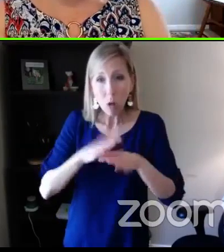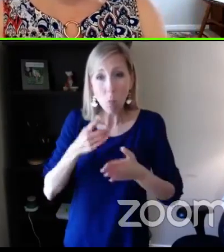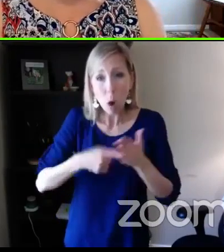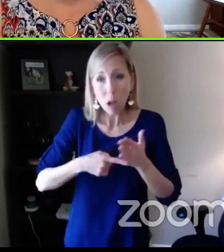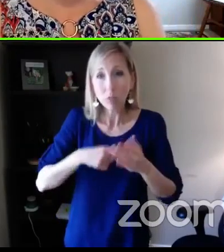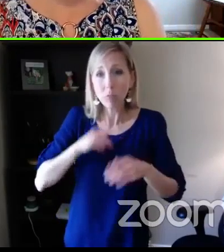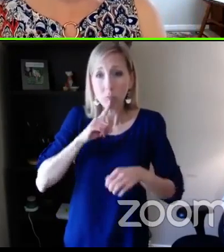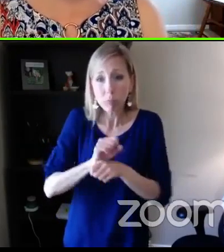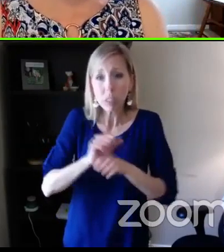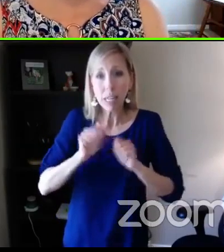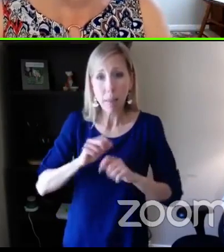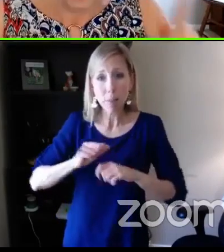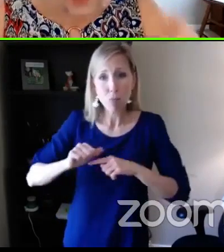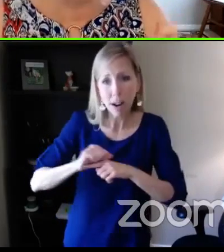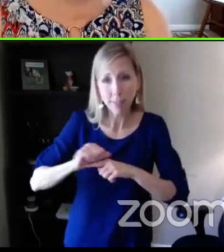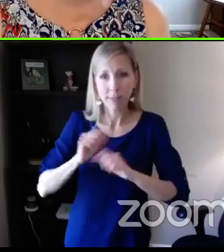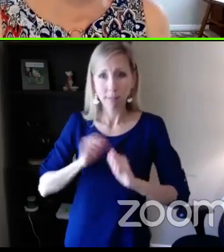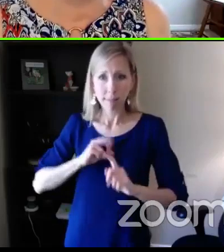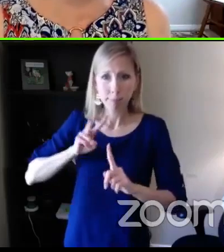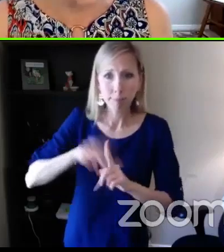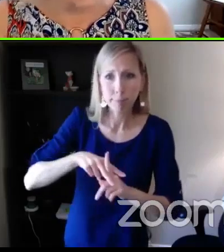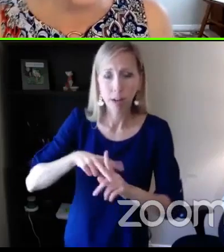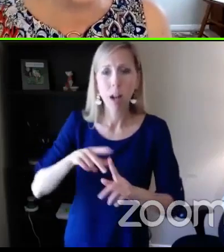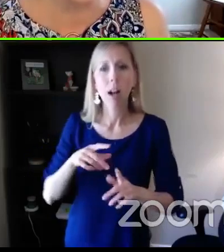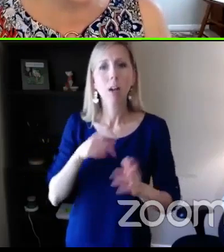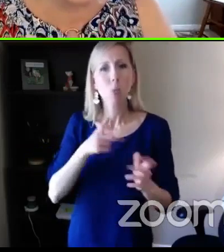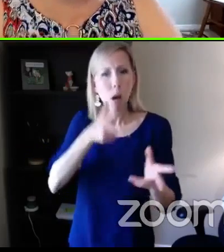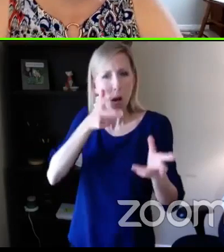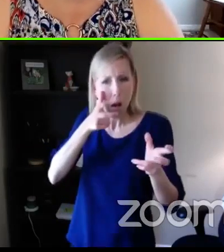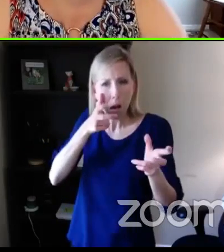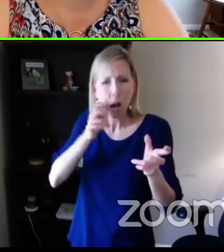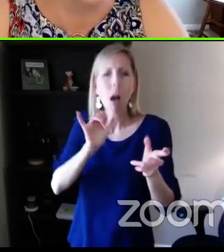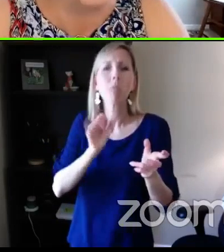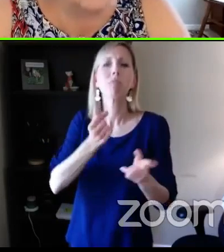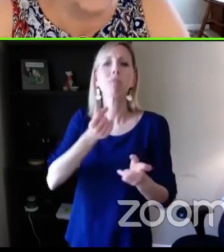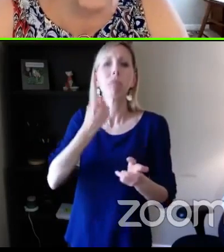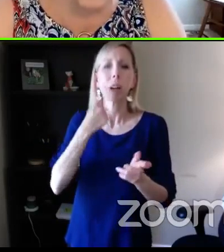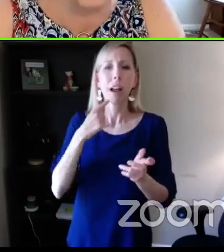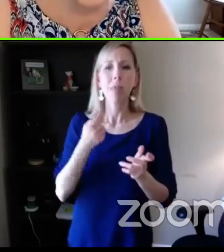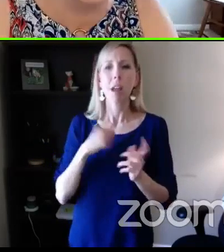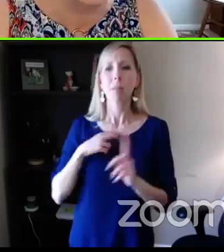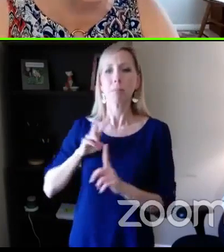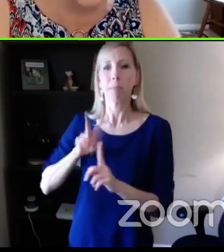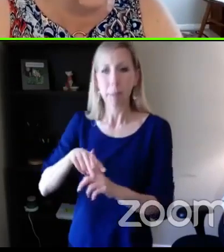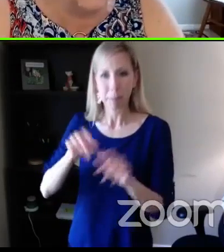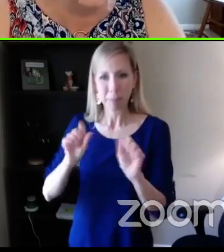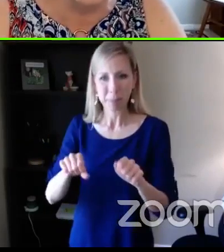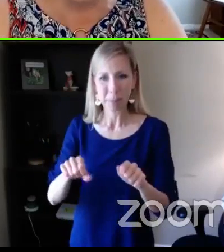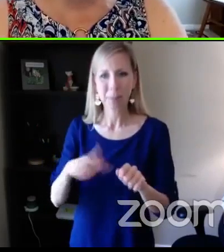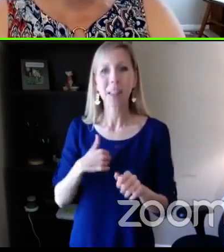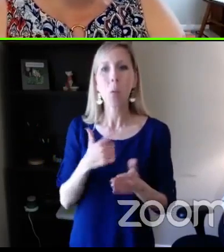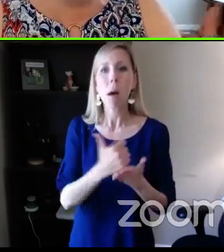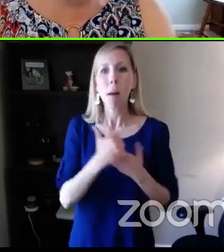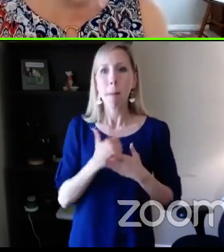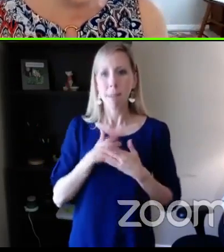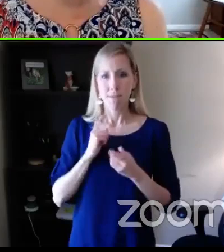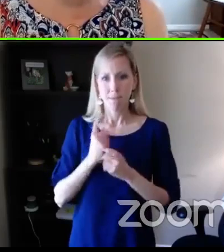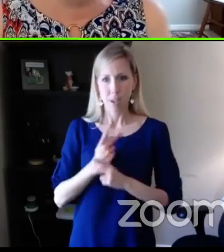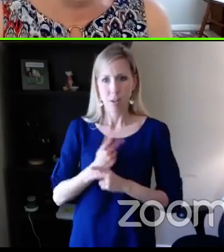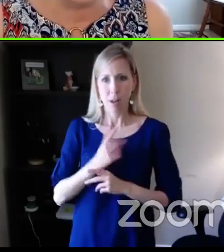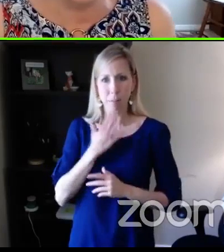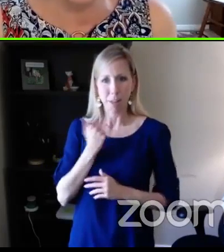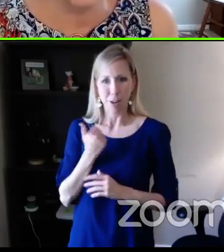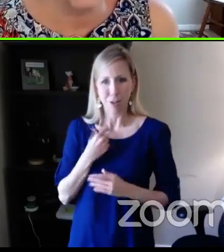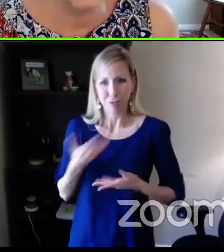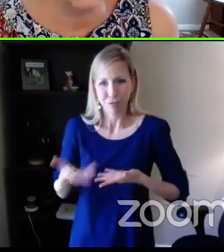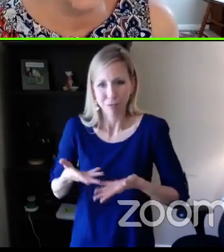it can go, all right, I can take this and I know what to do now that's going to be different than what I did before. And yeah. the virtual conference,